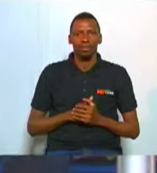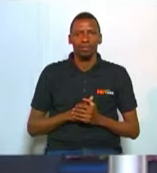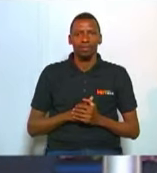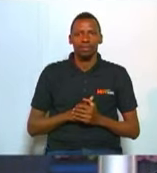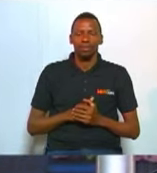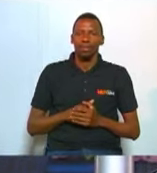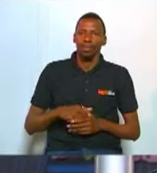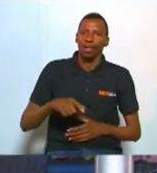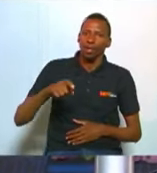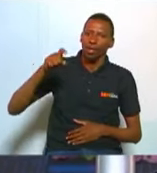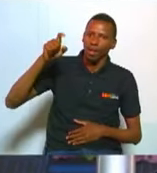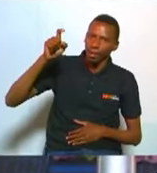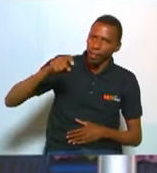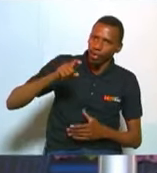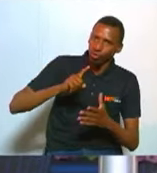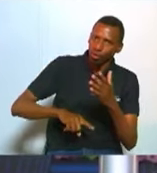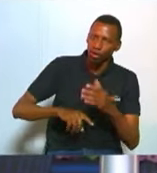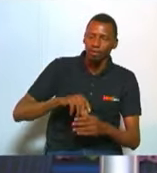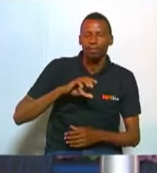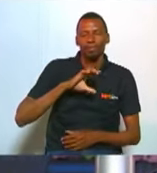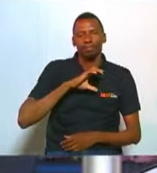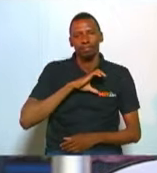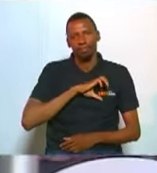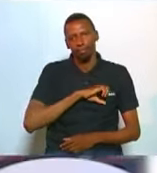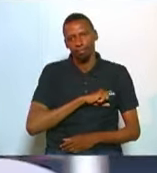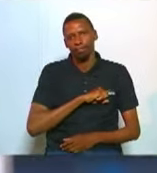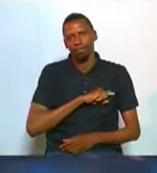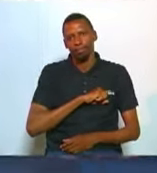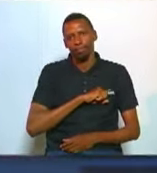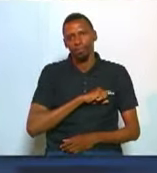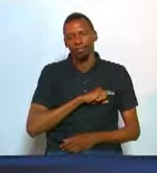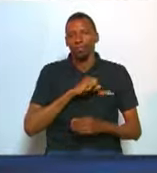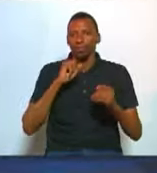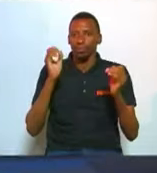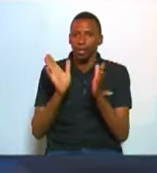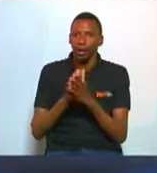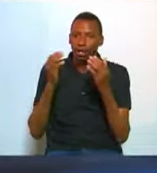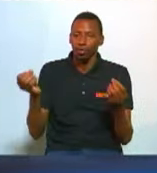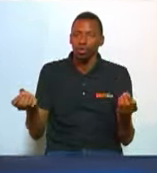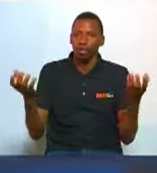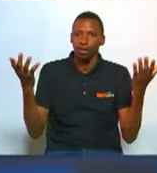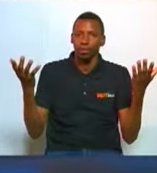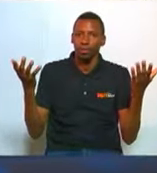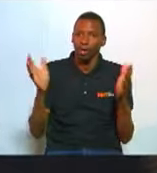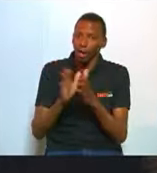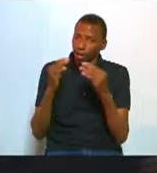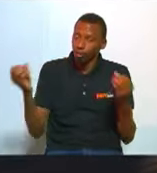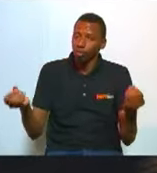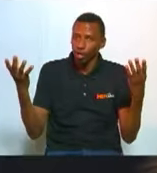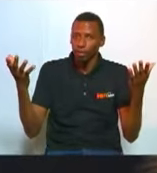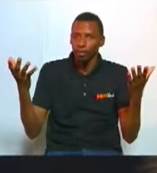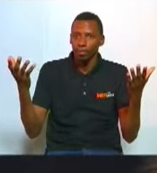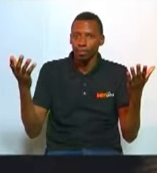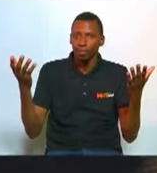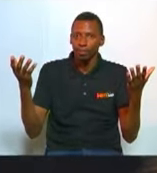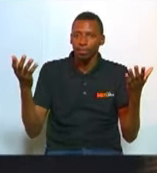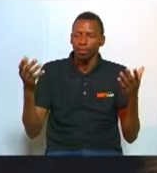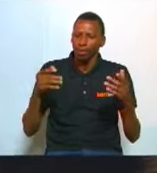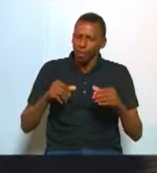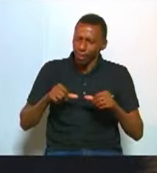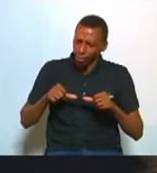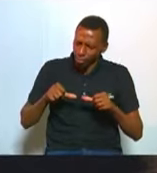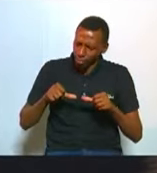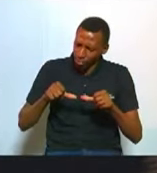It needs perseverance. Hallelujah. Hallelujah. Keep on